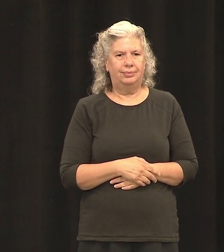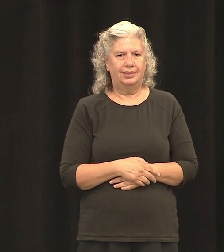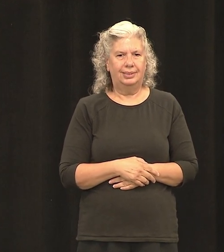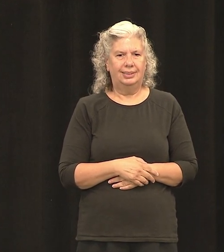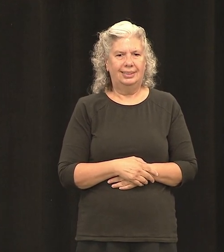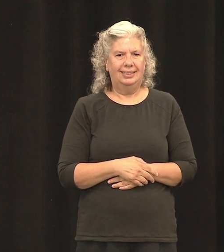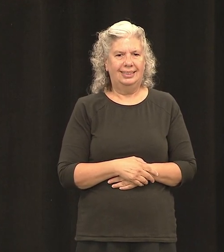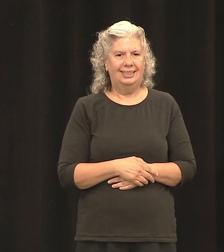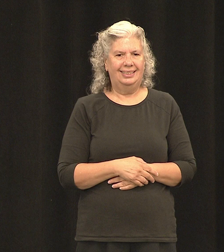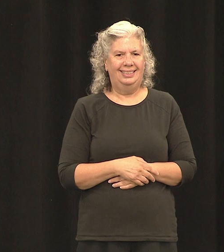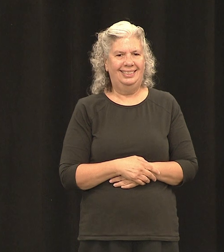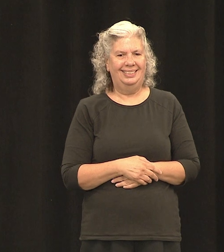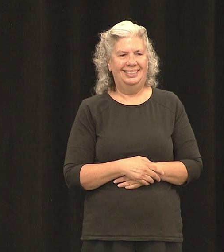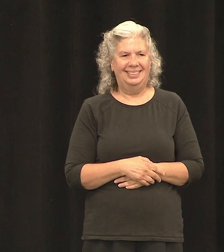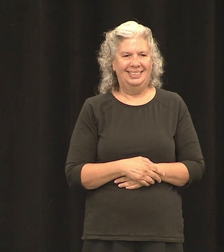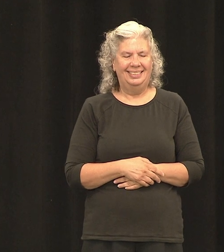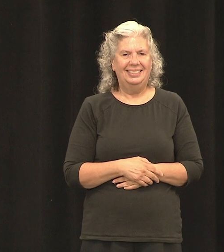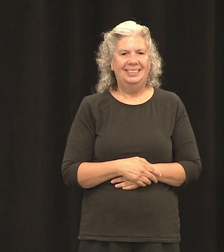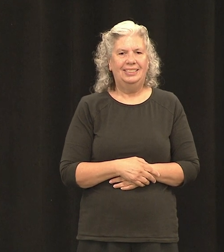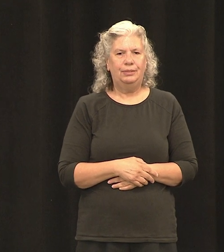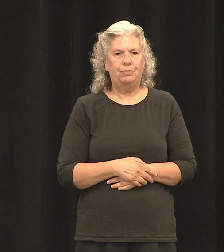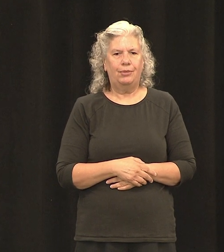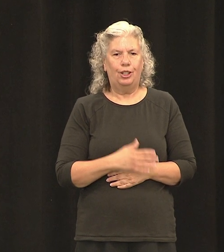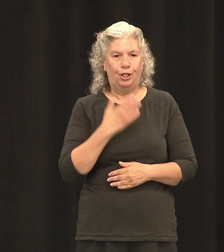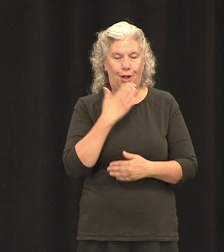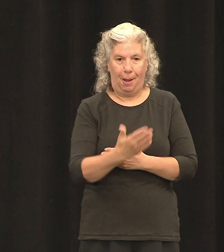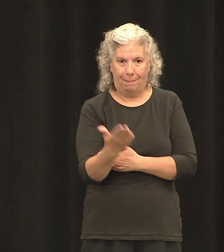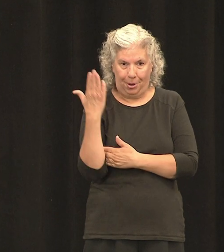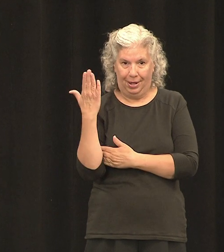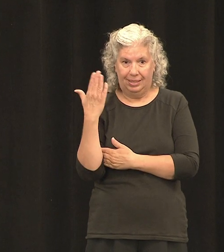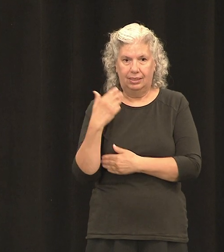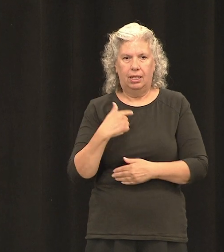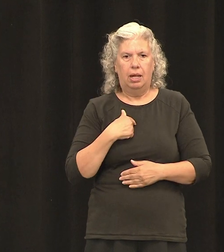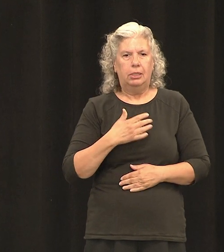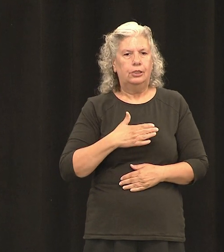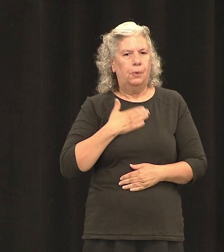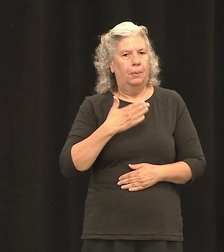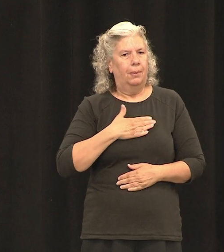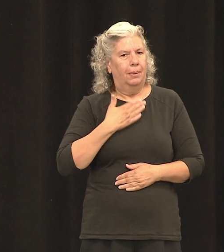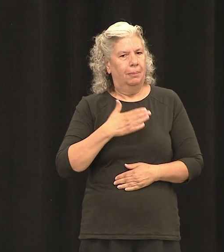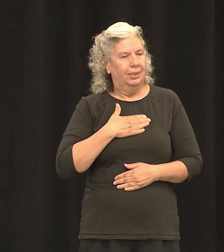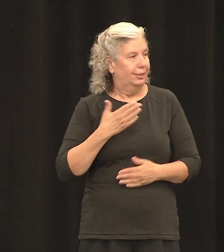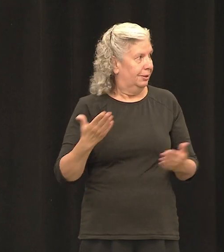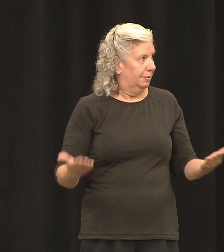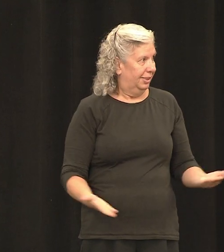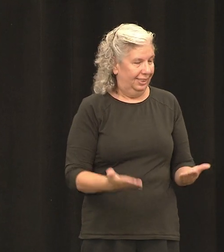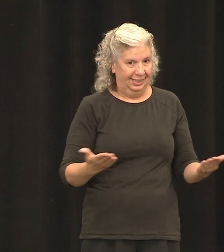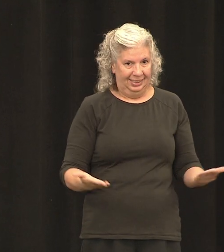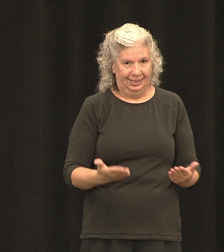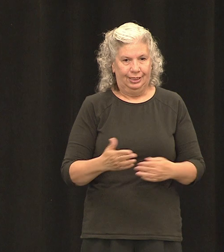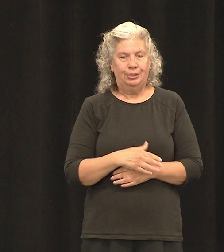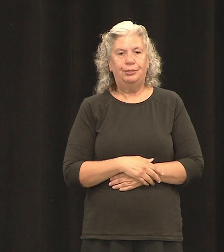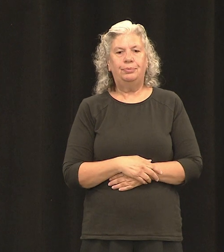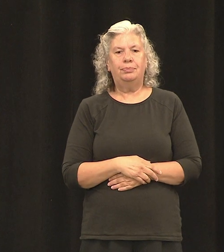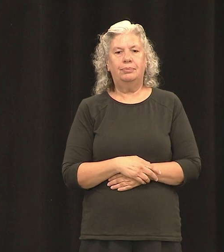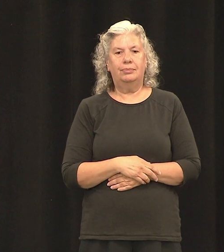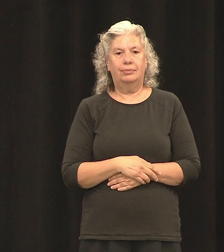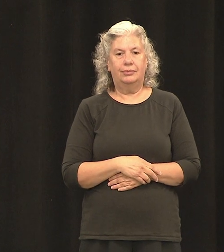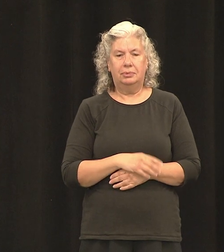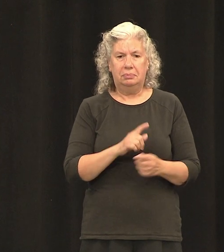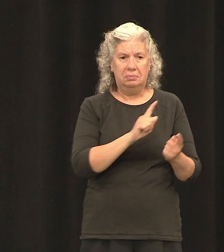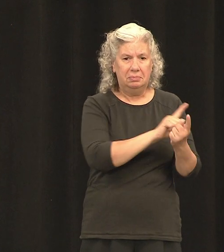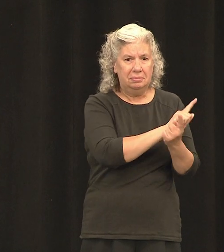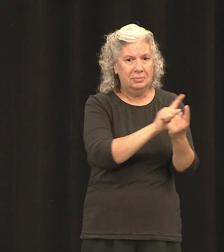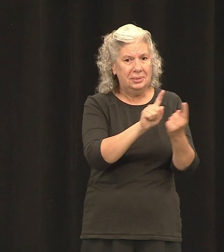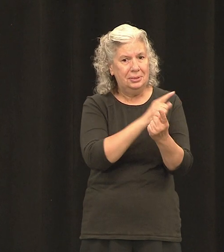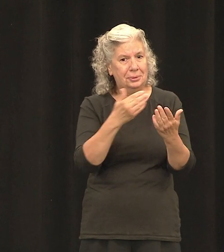Good morning. I'm so happy to be here to meet new individuals and